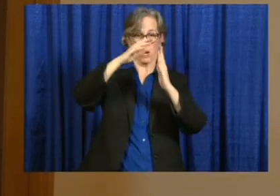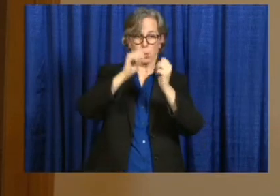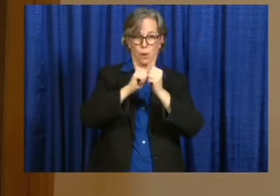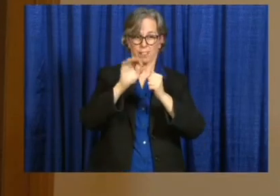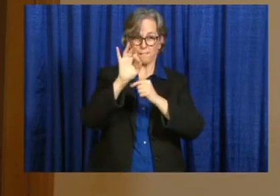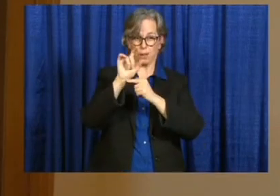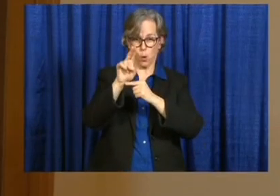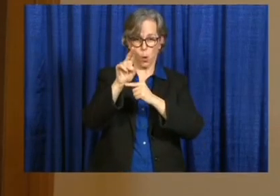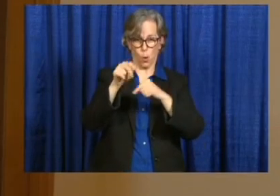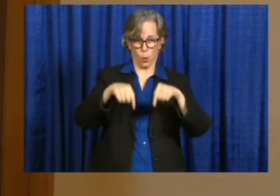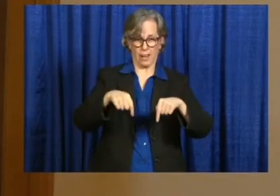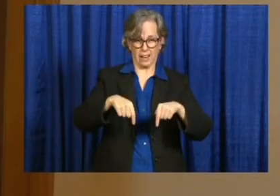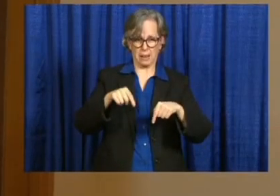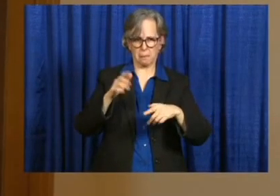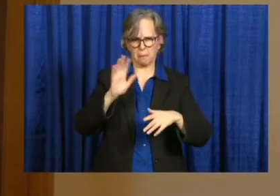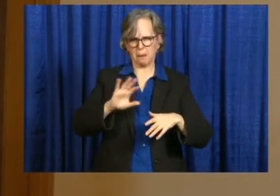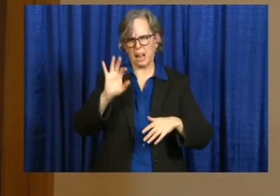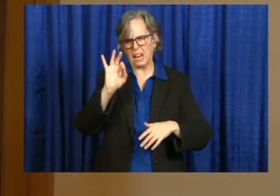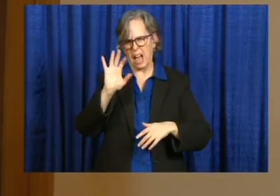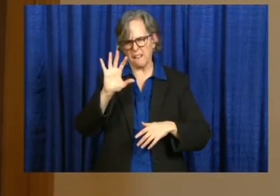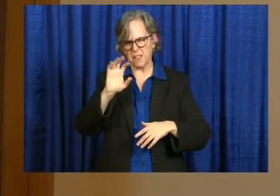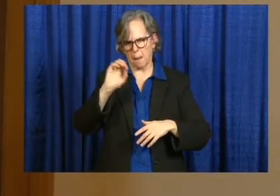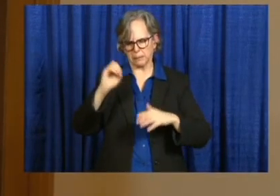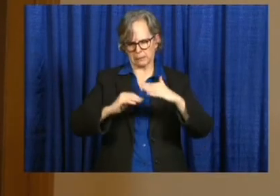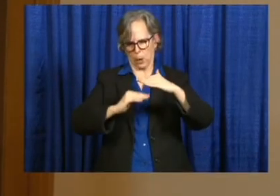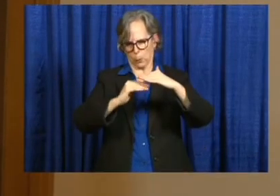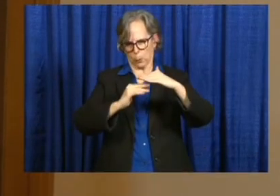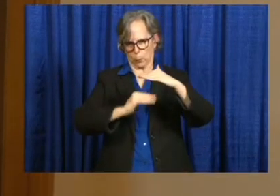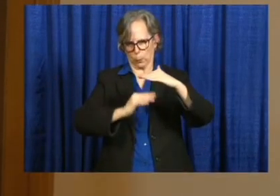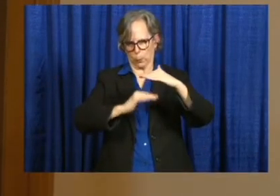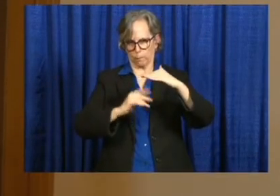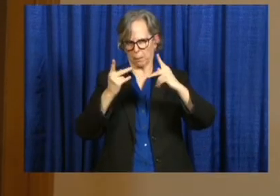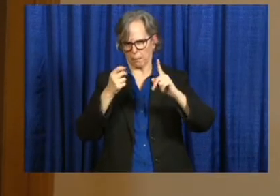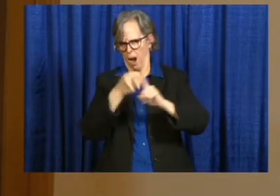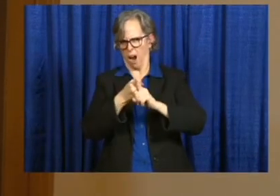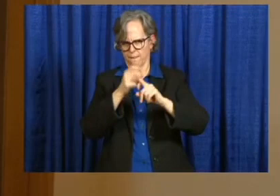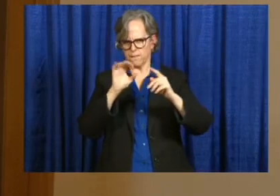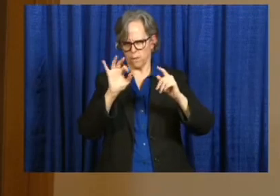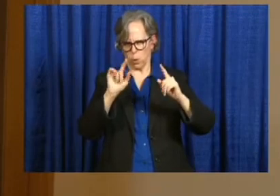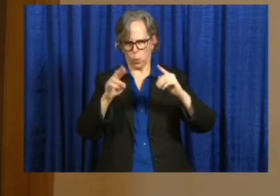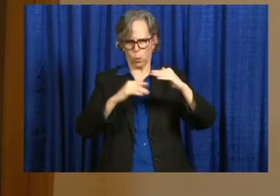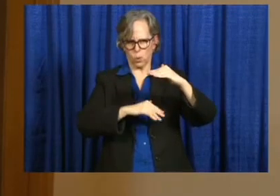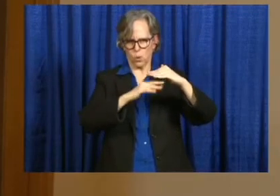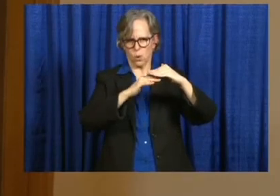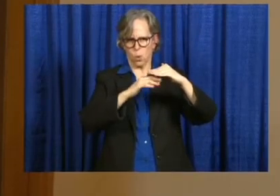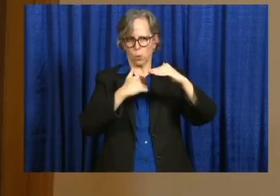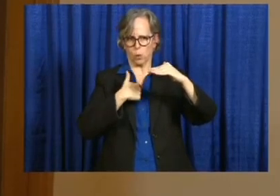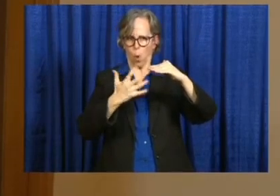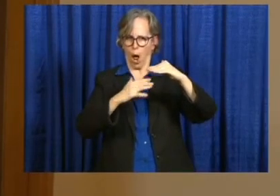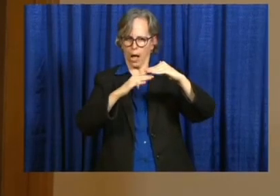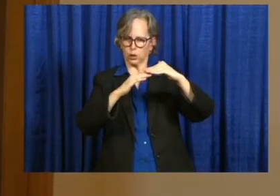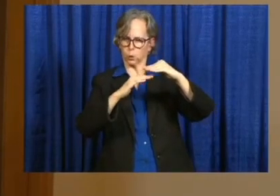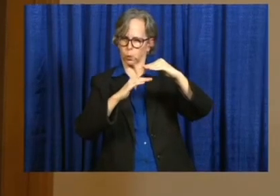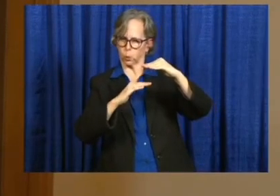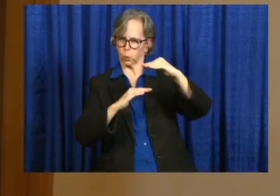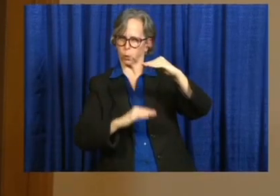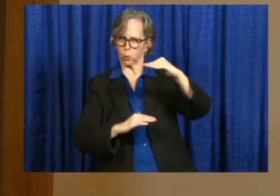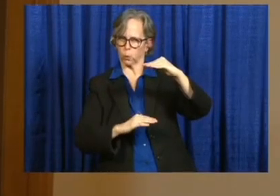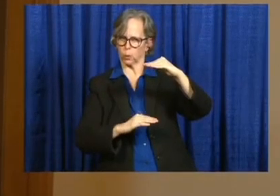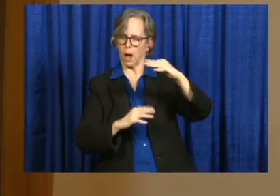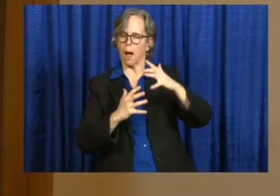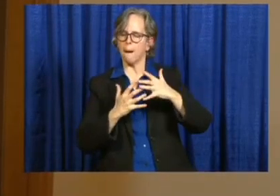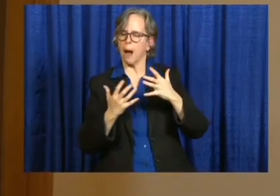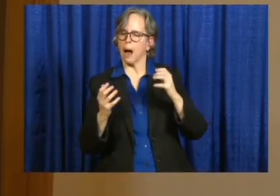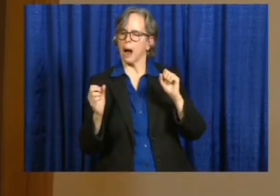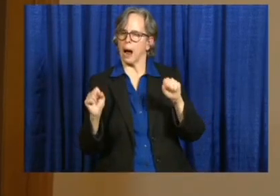get that down as low as they can before the peak of the storm hits. That's exactly where we absolutely have to be, and